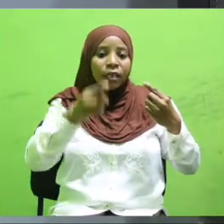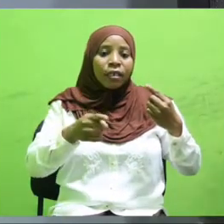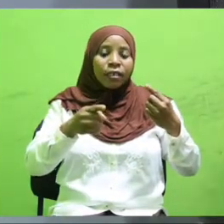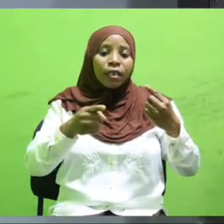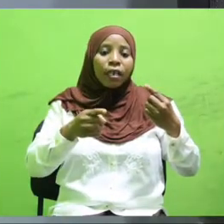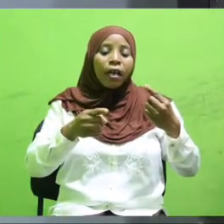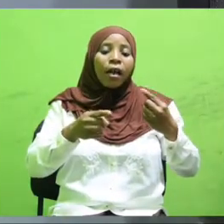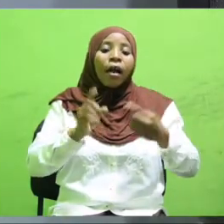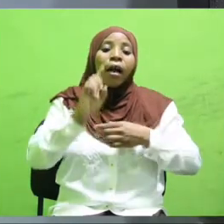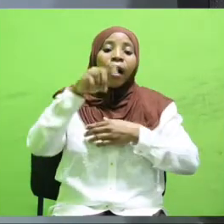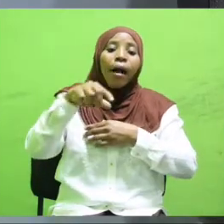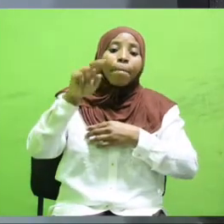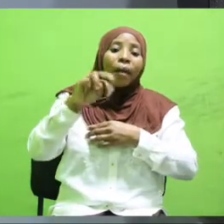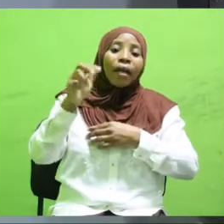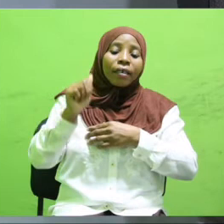we are told to mention